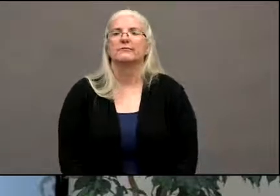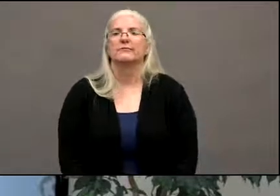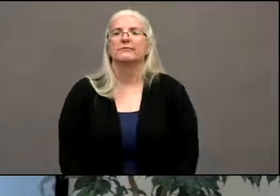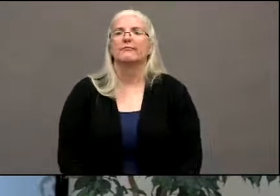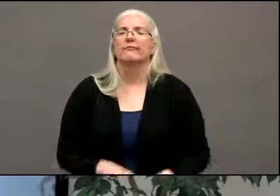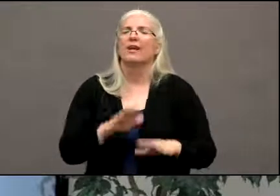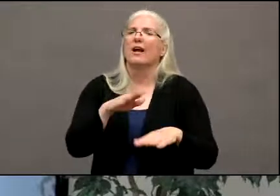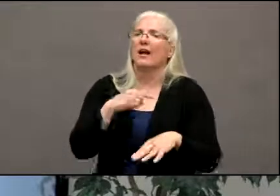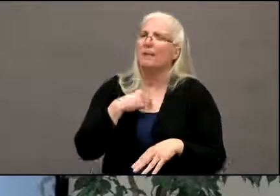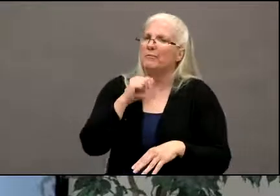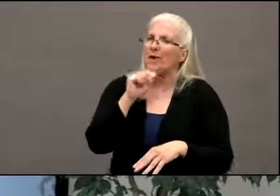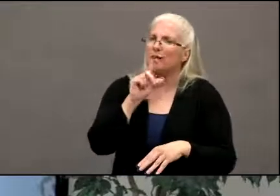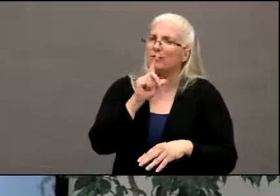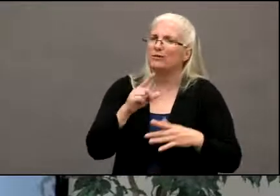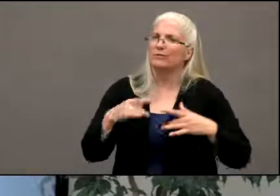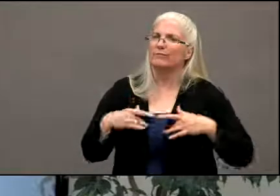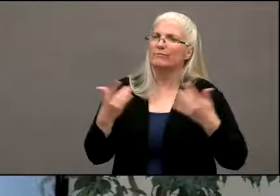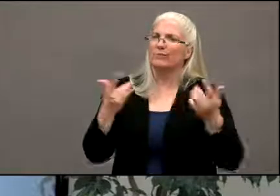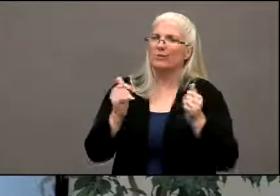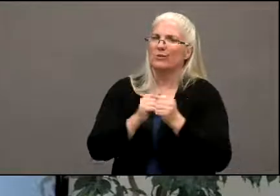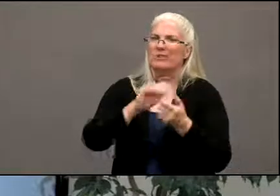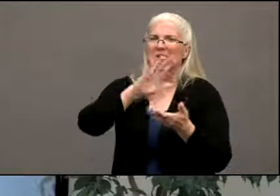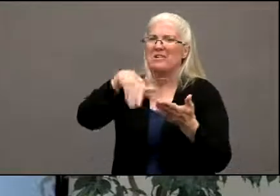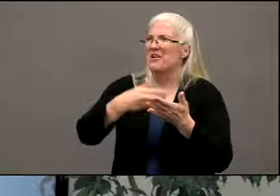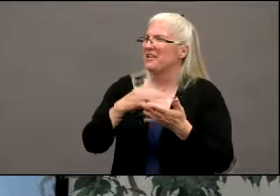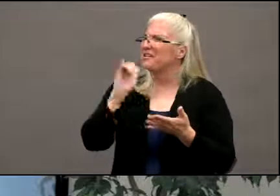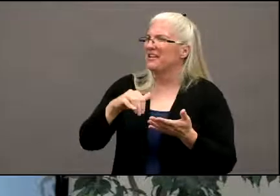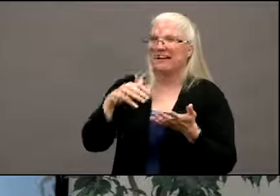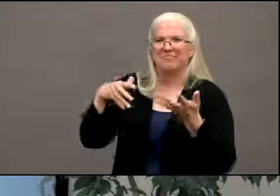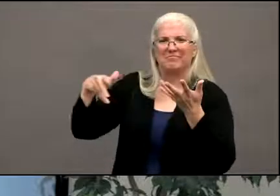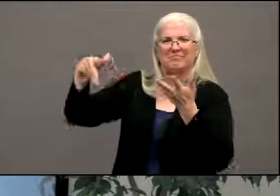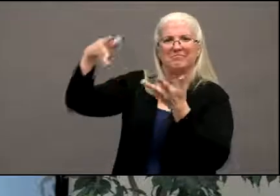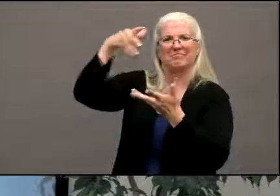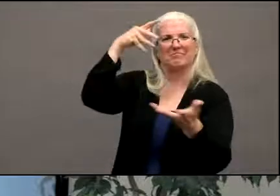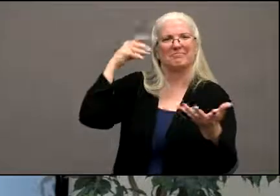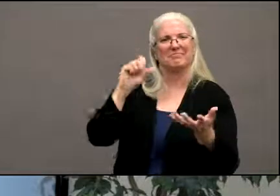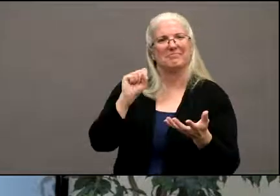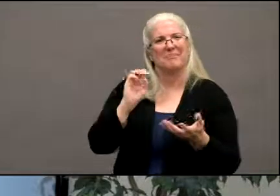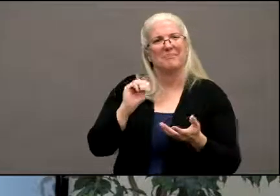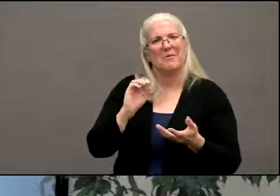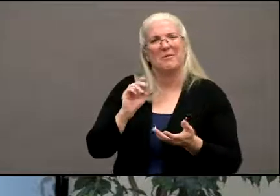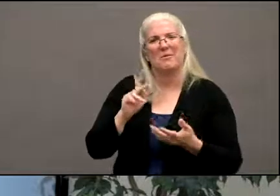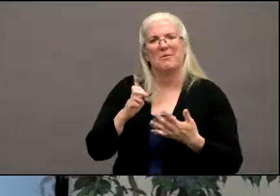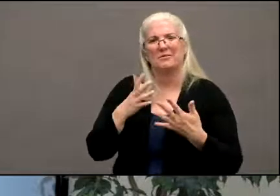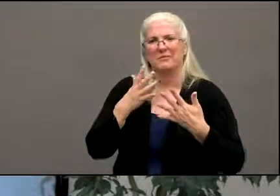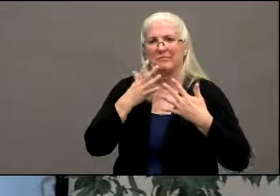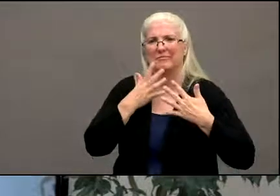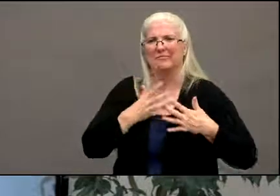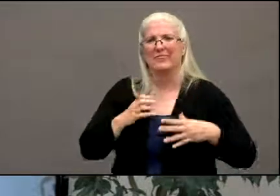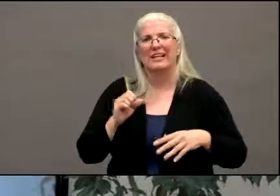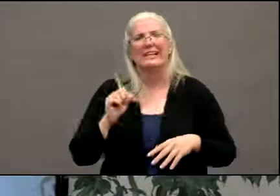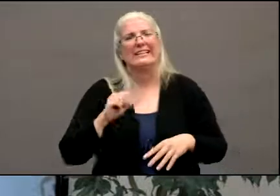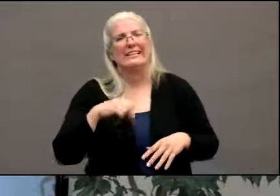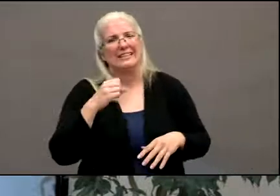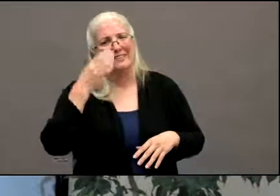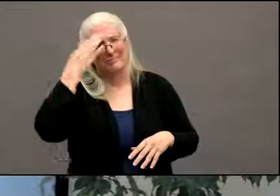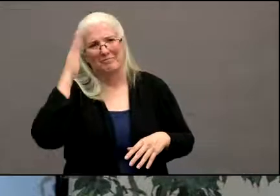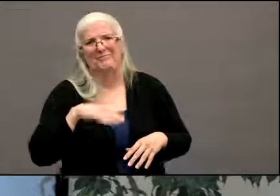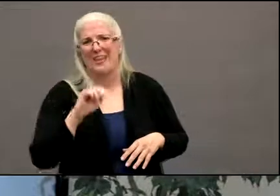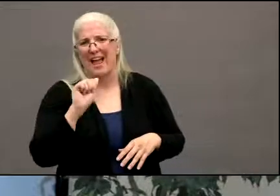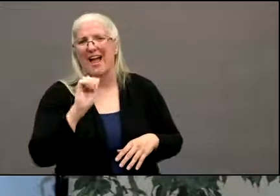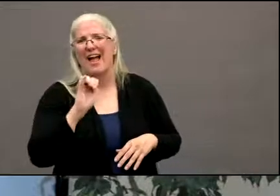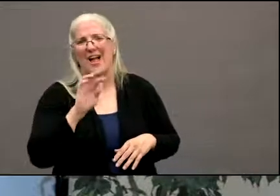skies this morning. Oh my goodness, yes, our air level is floating around the unhealthy phase. Yeah, very